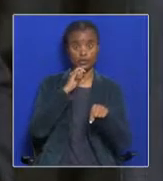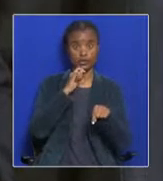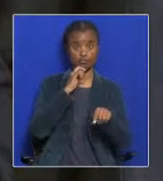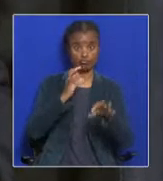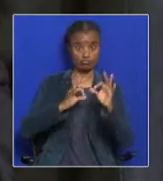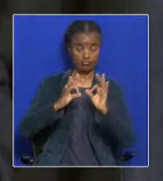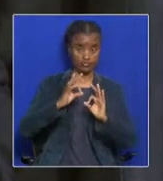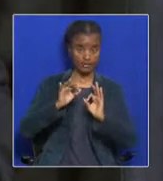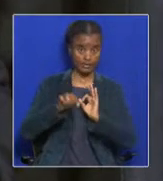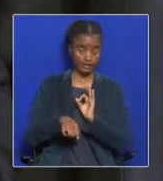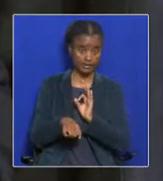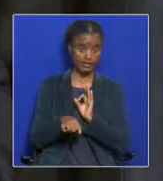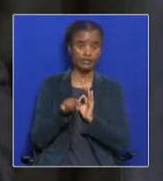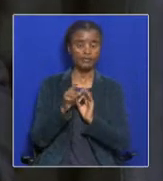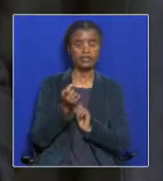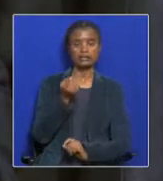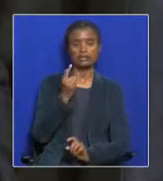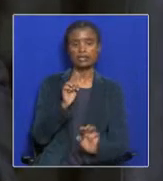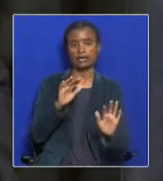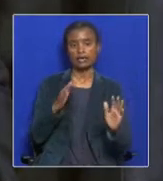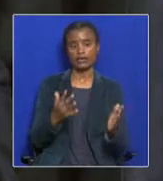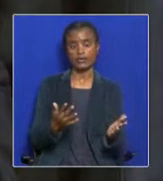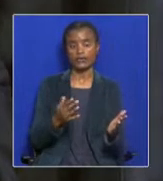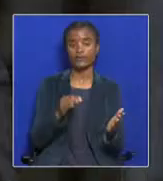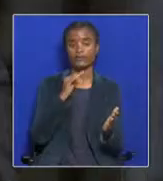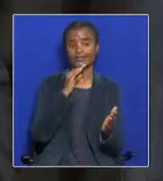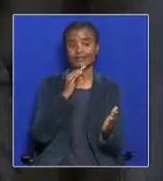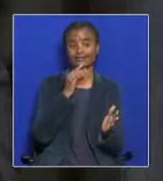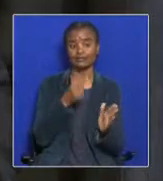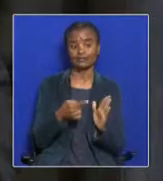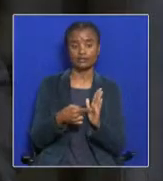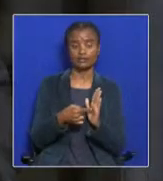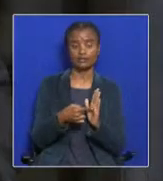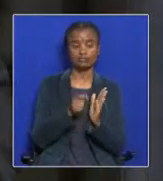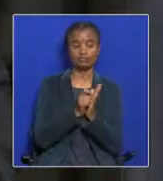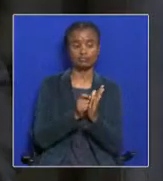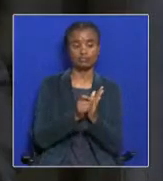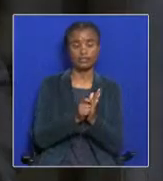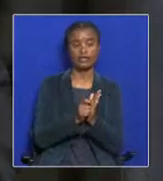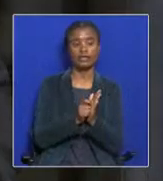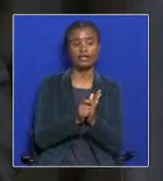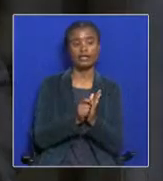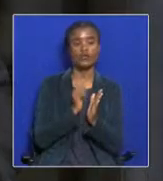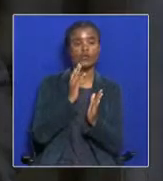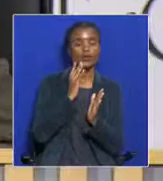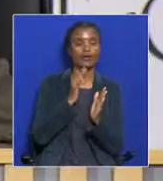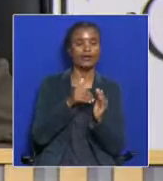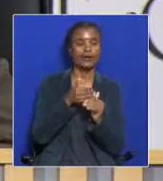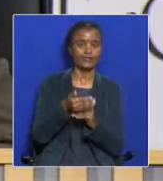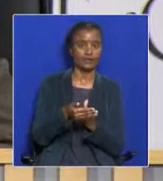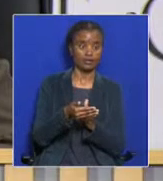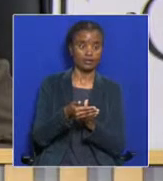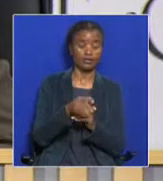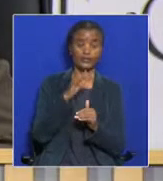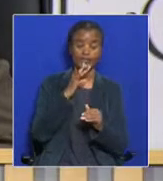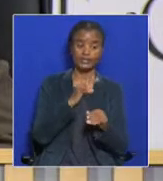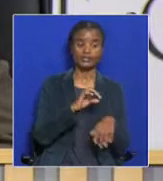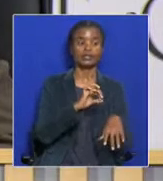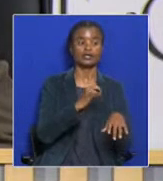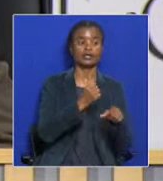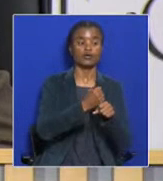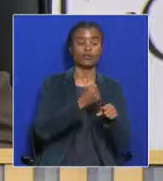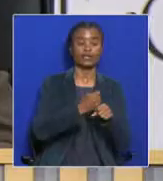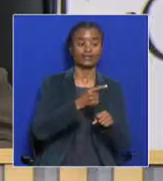this would have been entered after the operation. That's correct. Am I understanding you